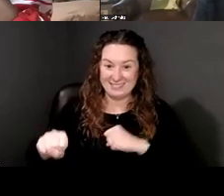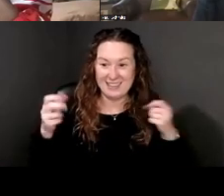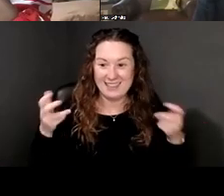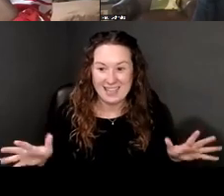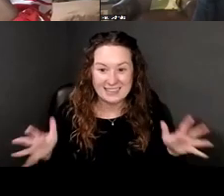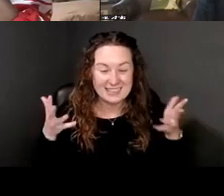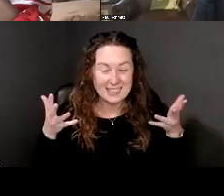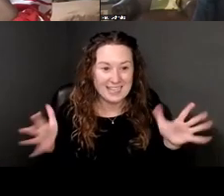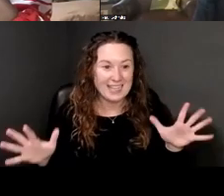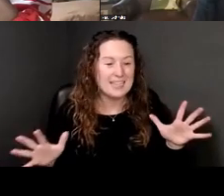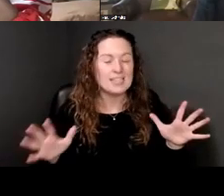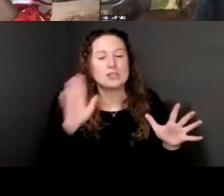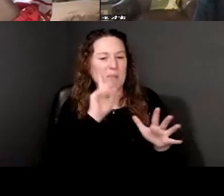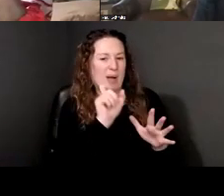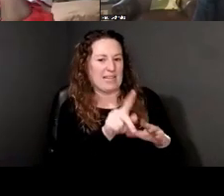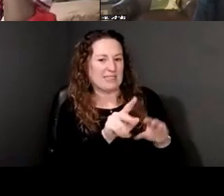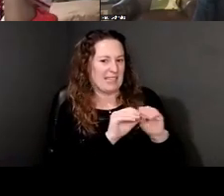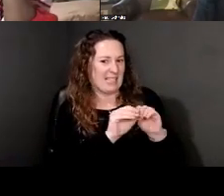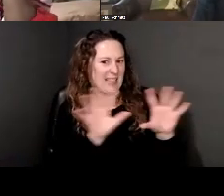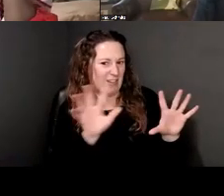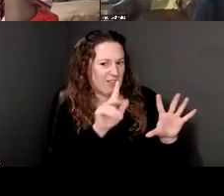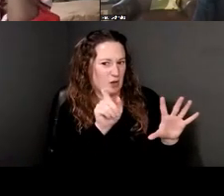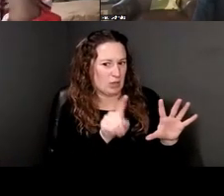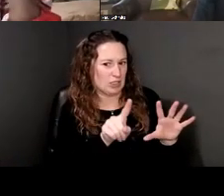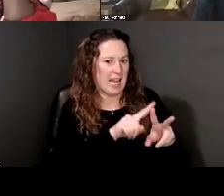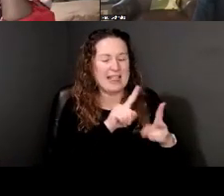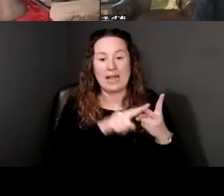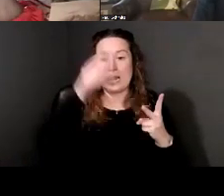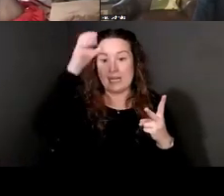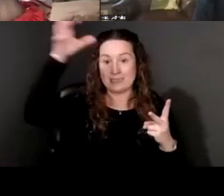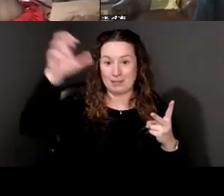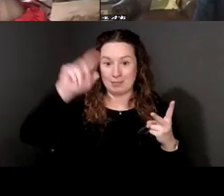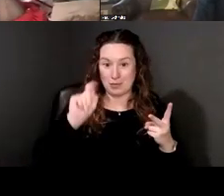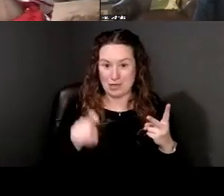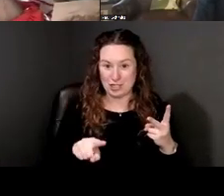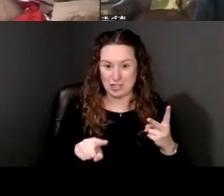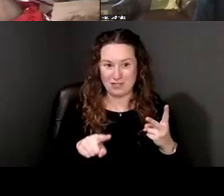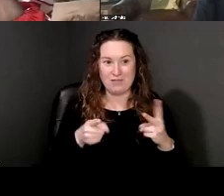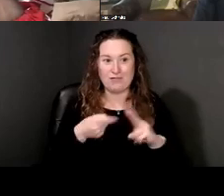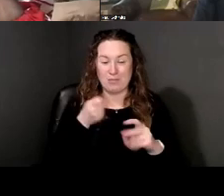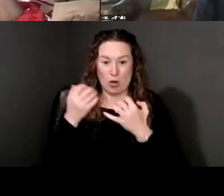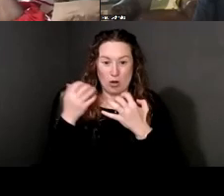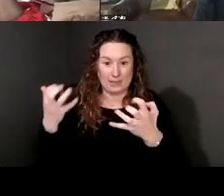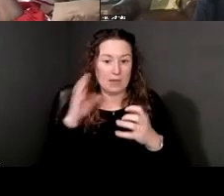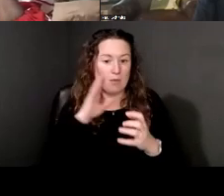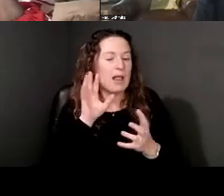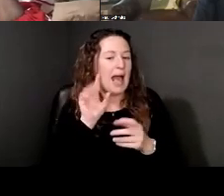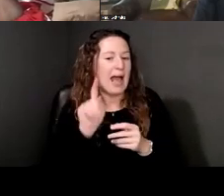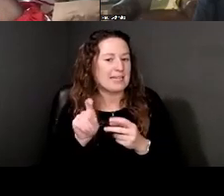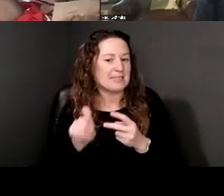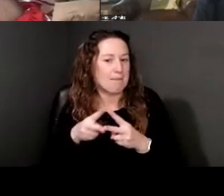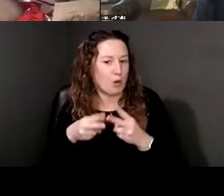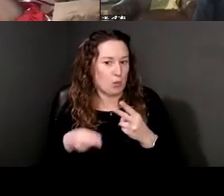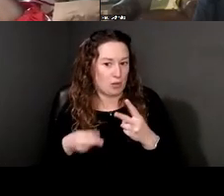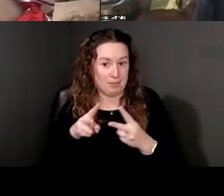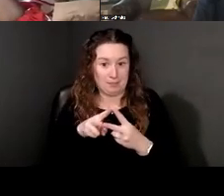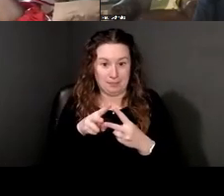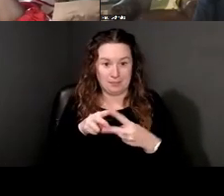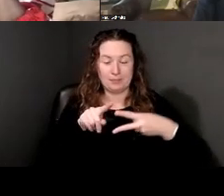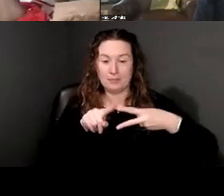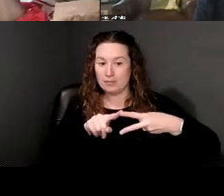I'm going to ask a clarifying question and then a conceptual question from the audience. And I'm going to ask them both. Junius, you